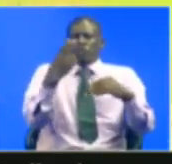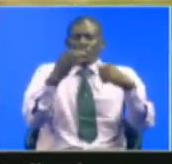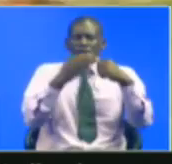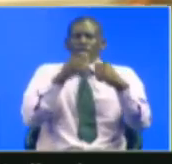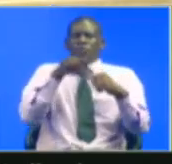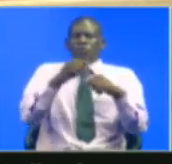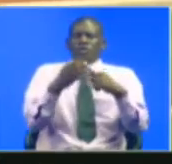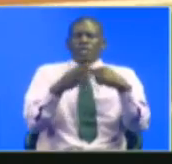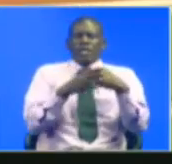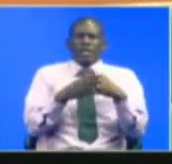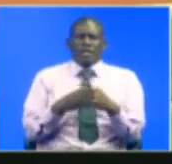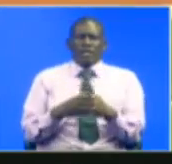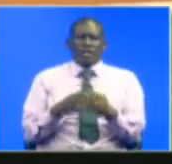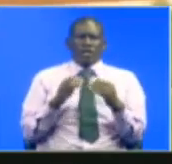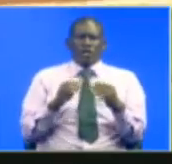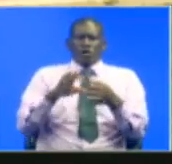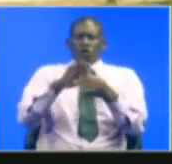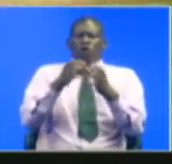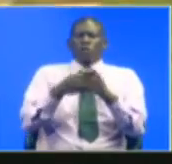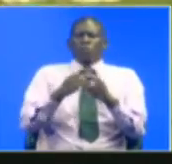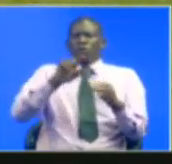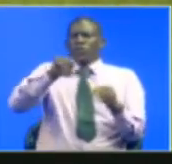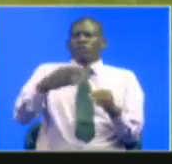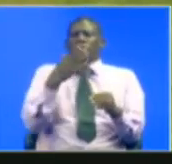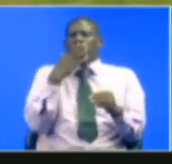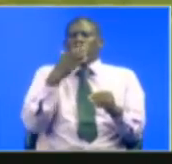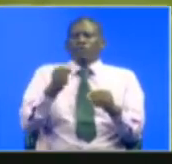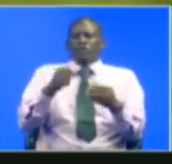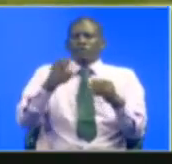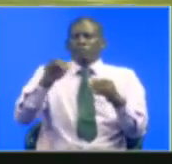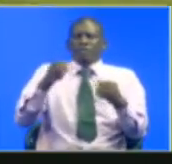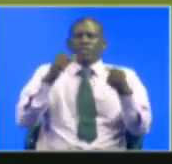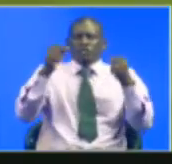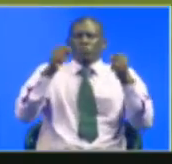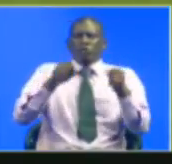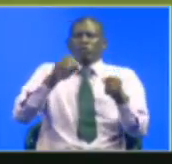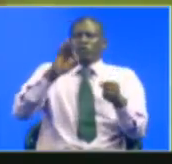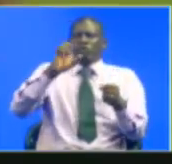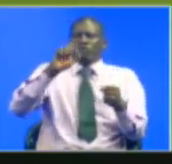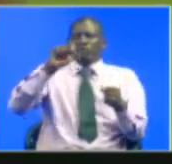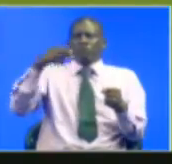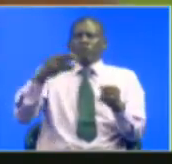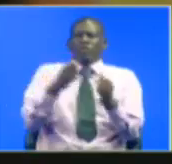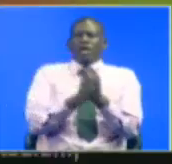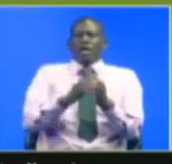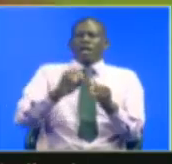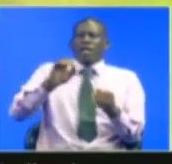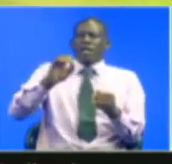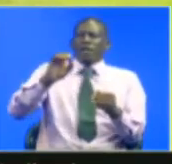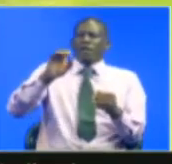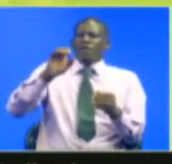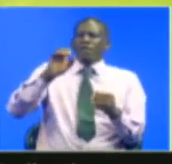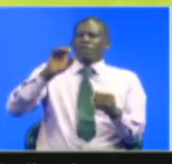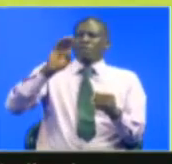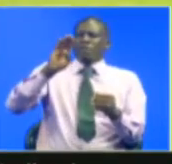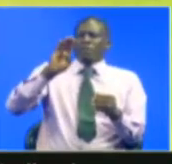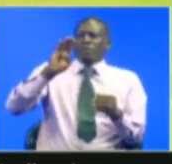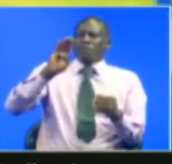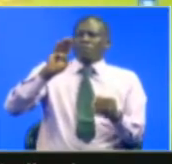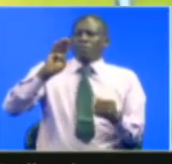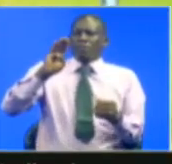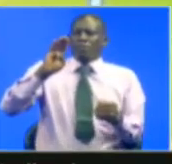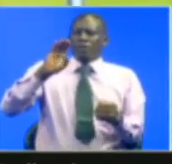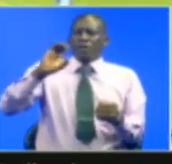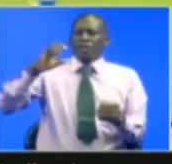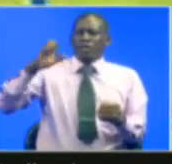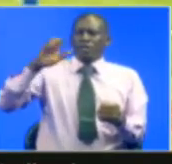seconds. Olympic 1500 meters champion Faith Chepngetich and Winnie Chebet bagged tickets to London. Chepngetich won in a